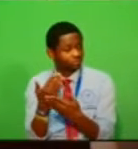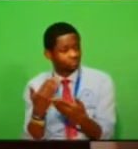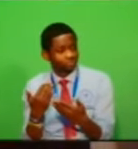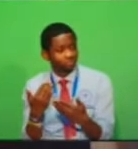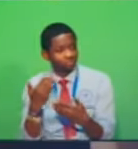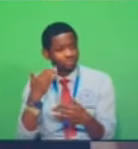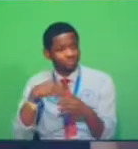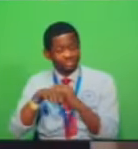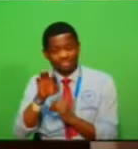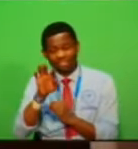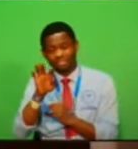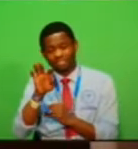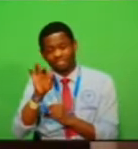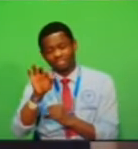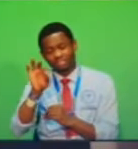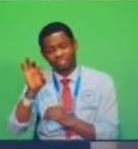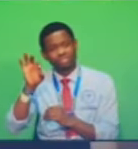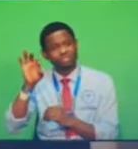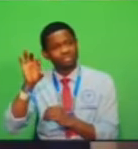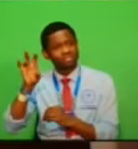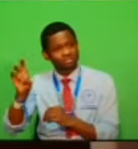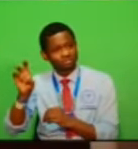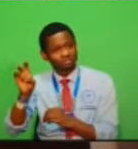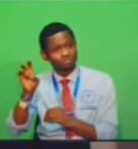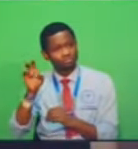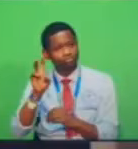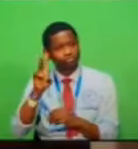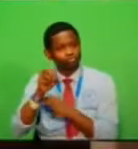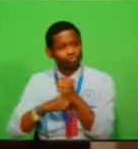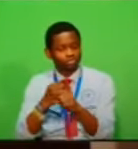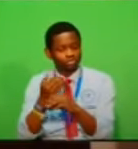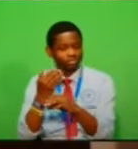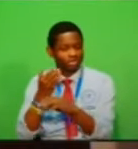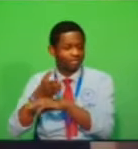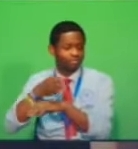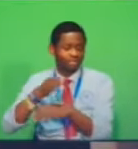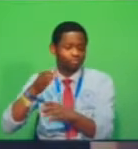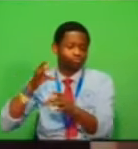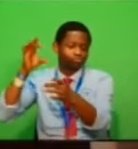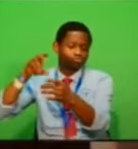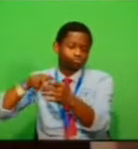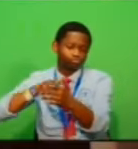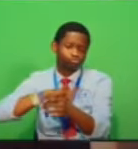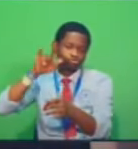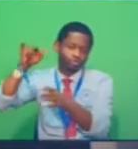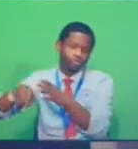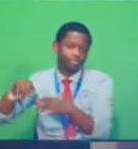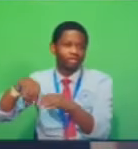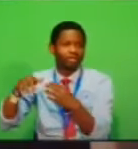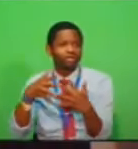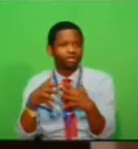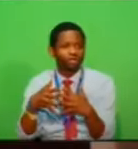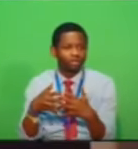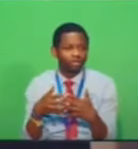In 1997, which was 2 years after I got to America, I was only 16 years at the time, a